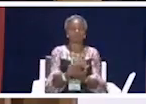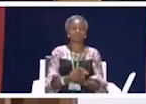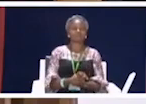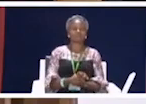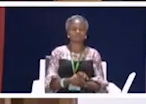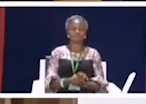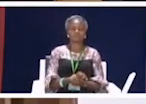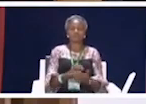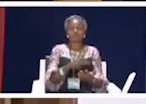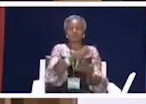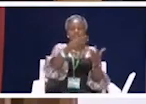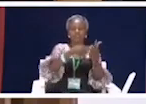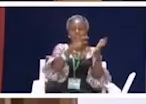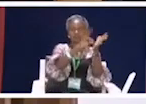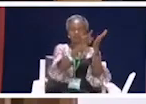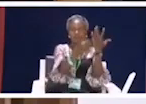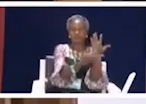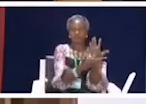This February,